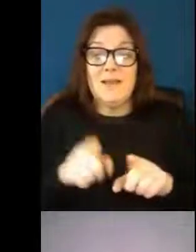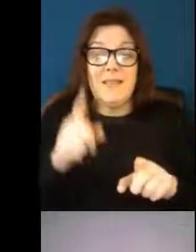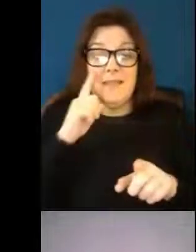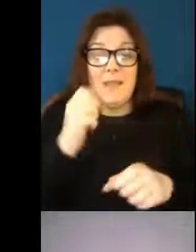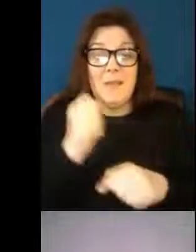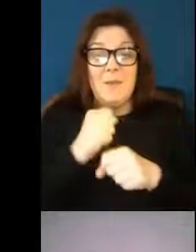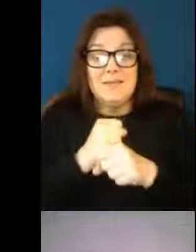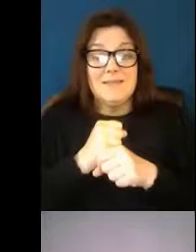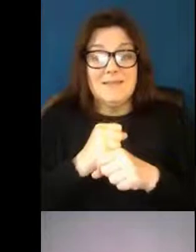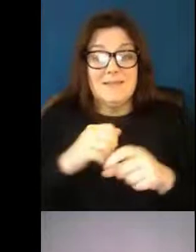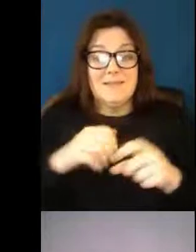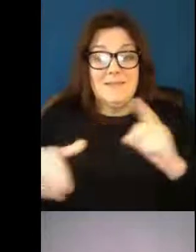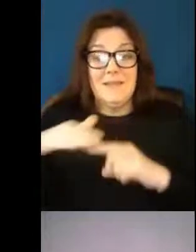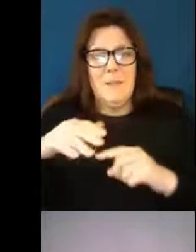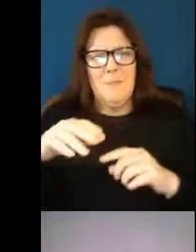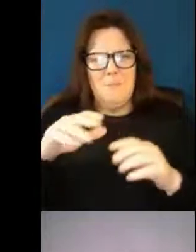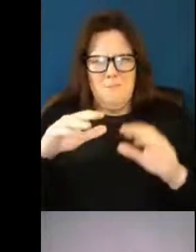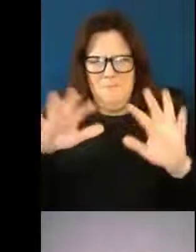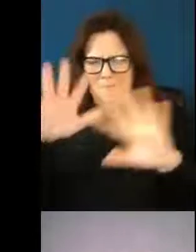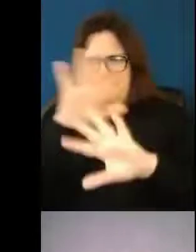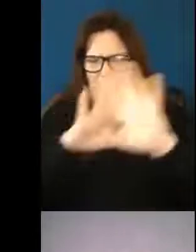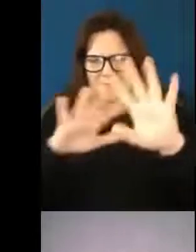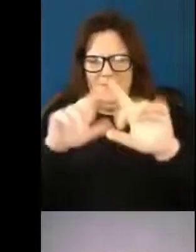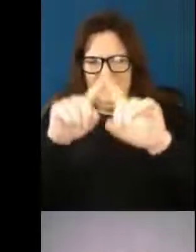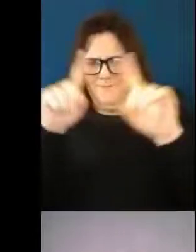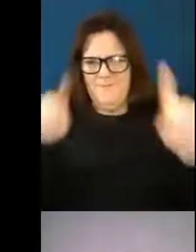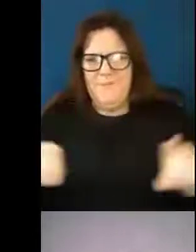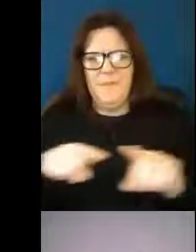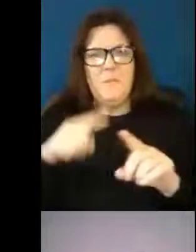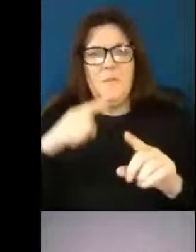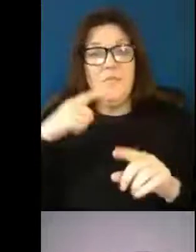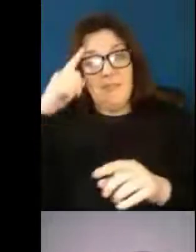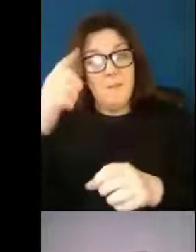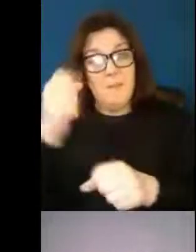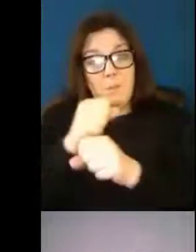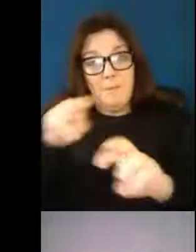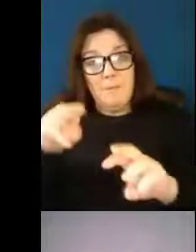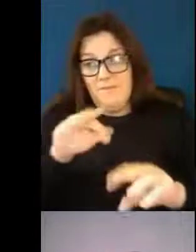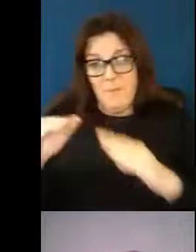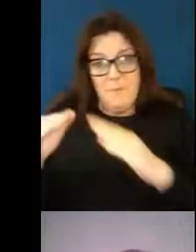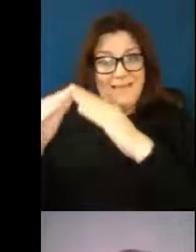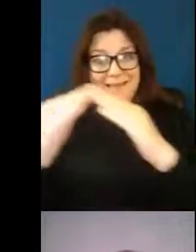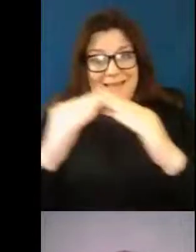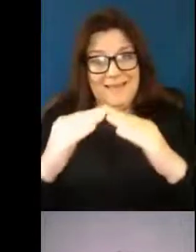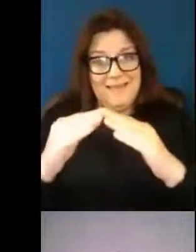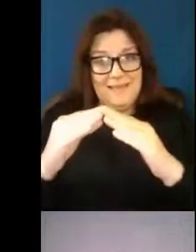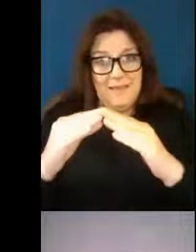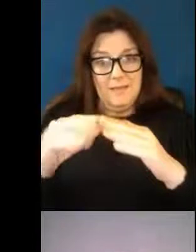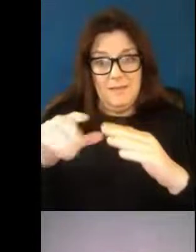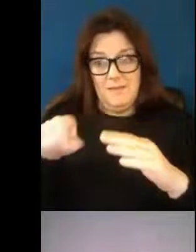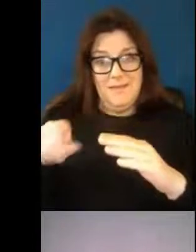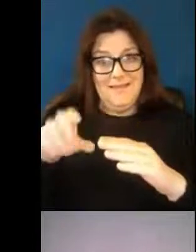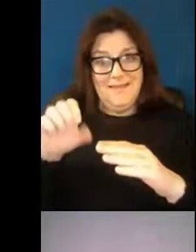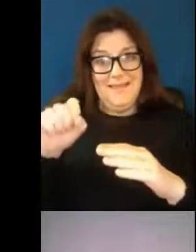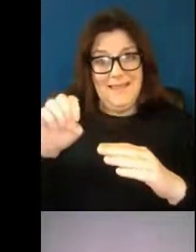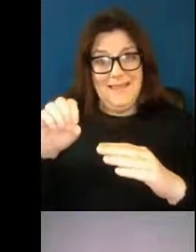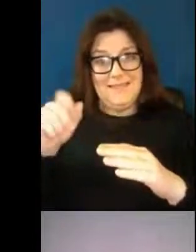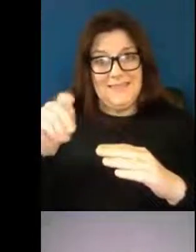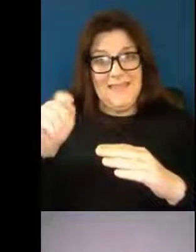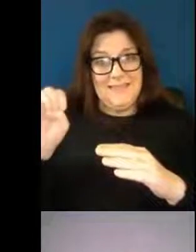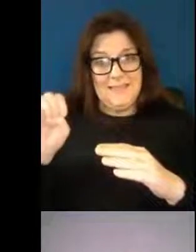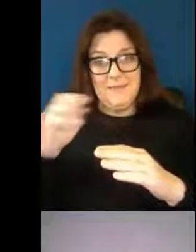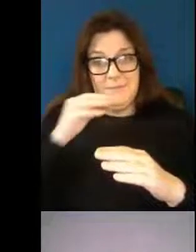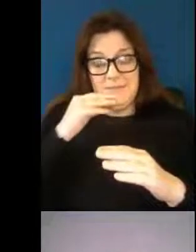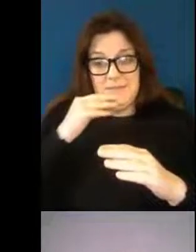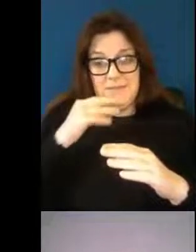messy icon that I included earlier on, but thinking about people from estates and how the estate is, the wider